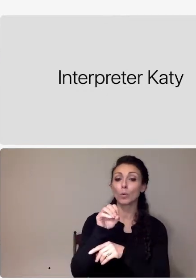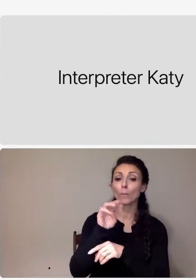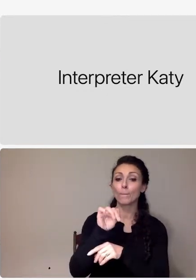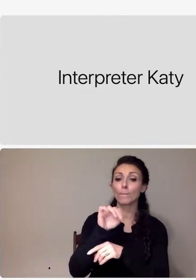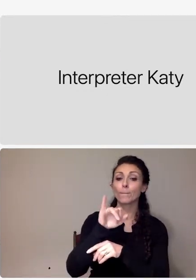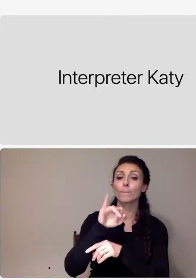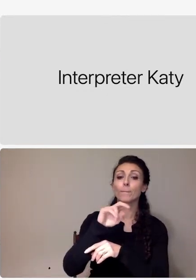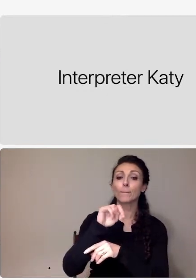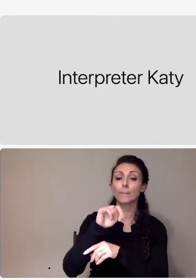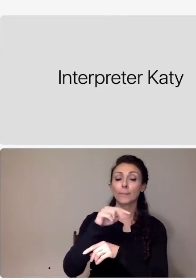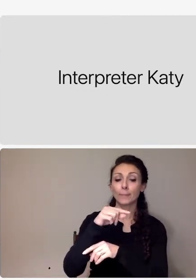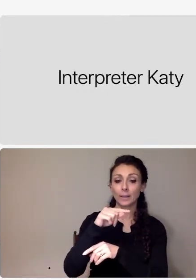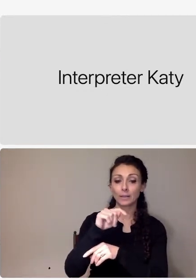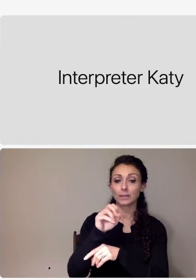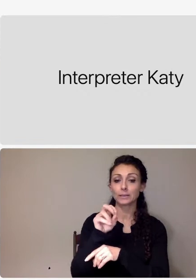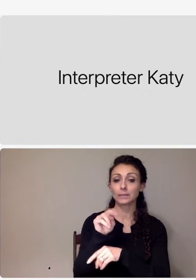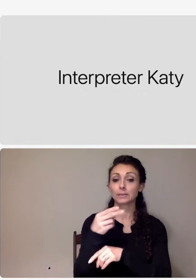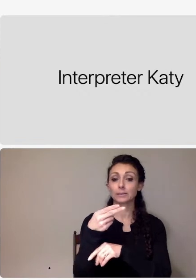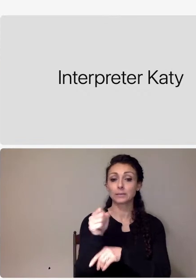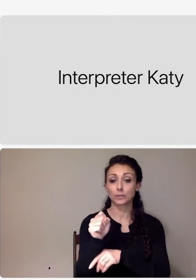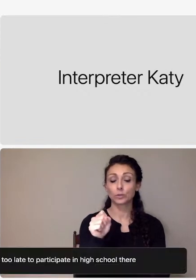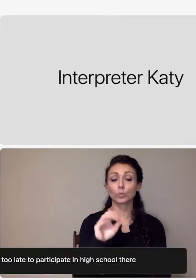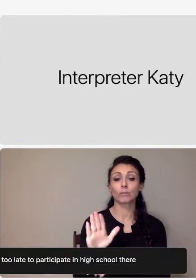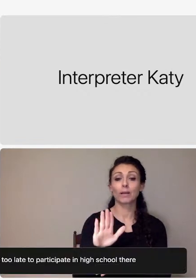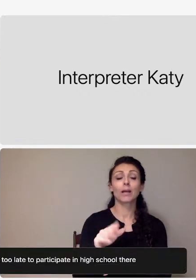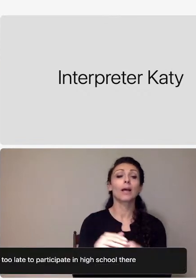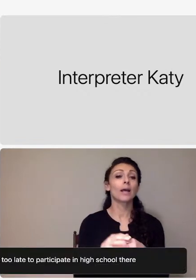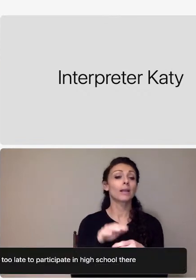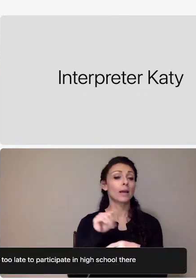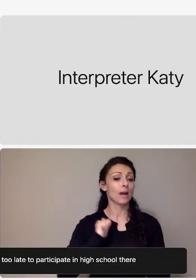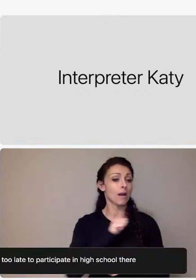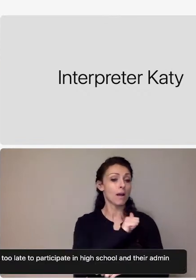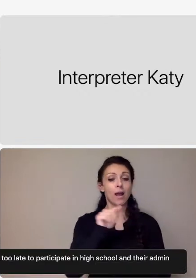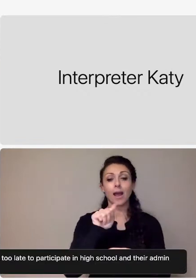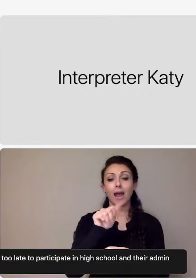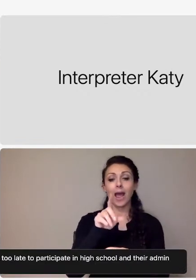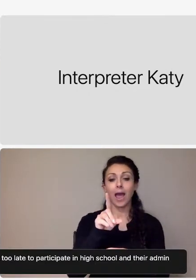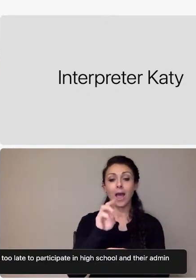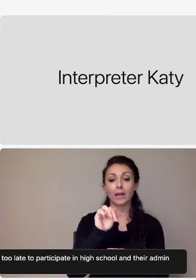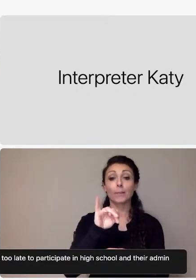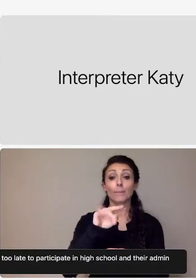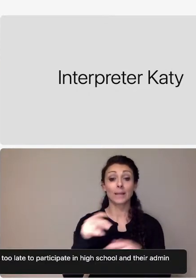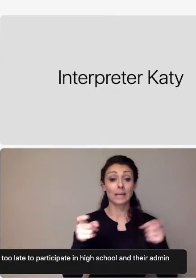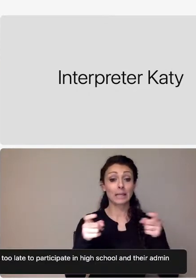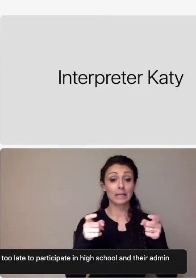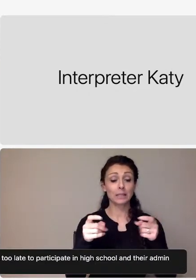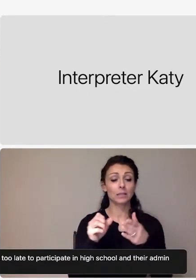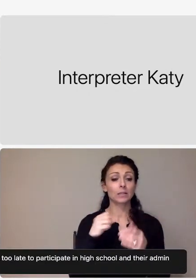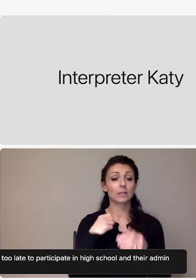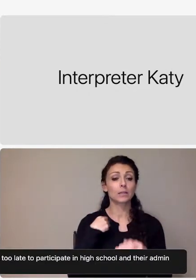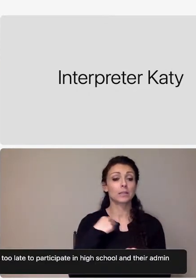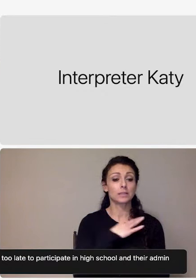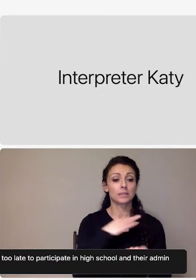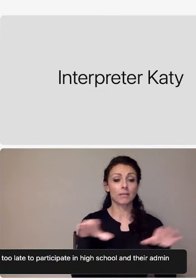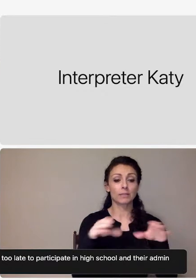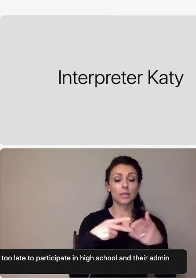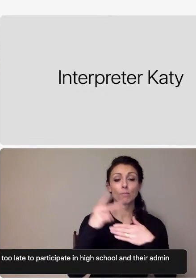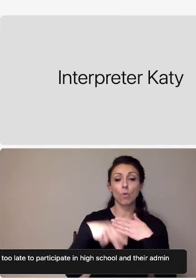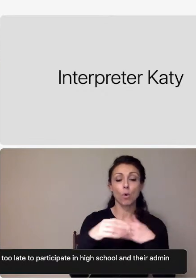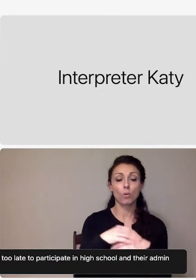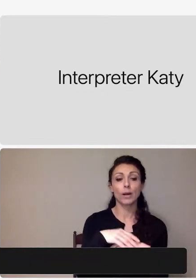and there's their admin staff did a program this year called bhs winter